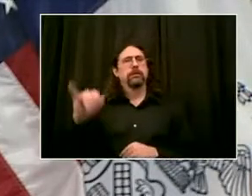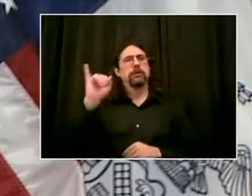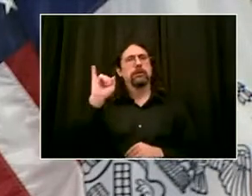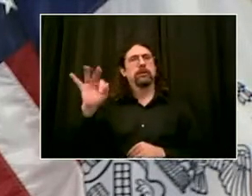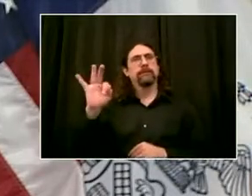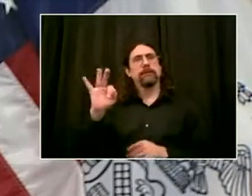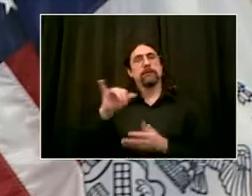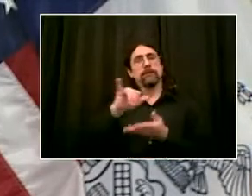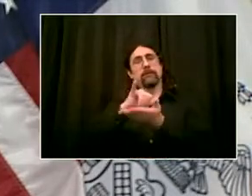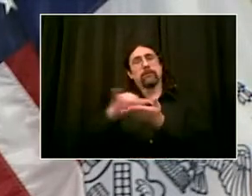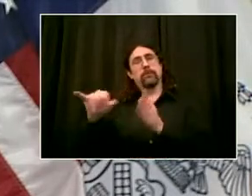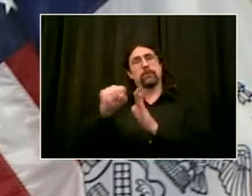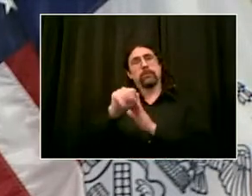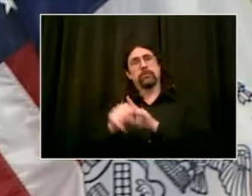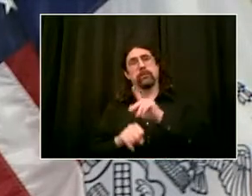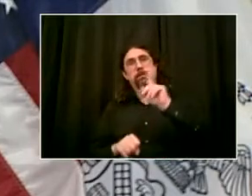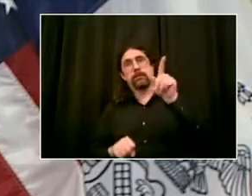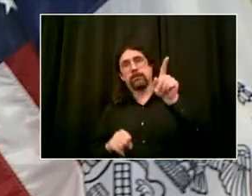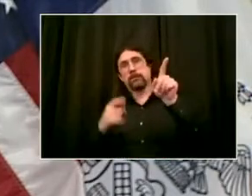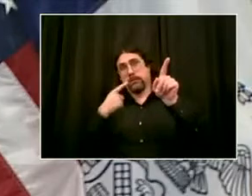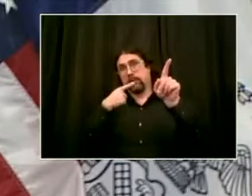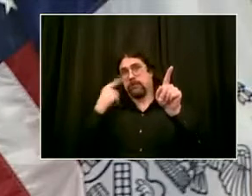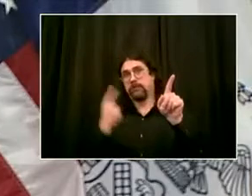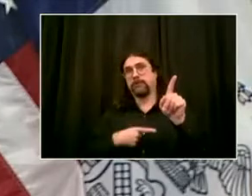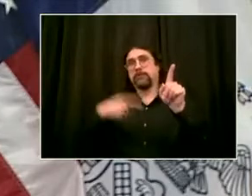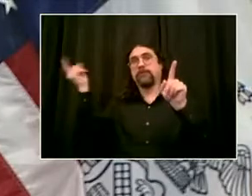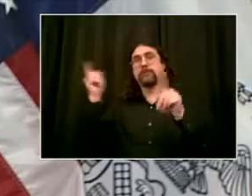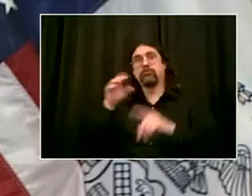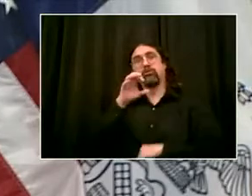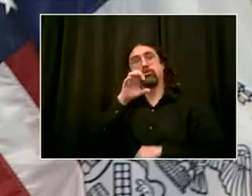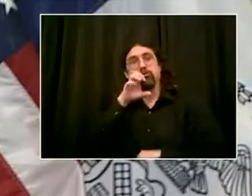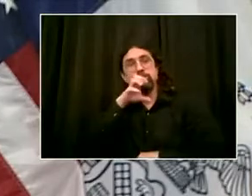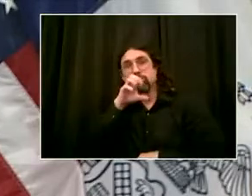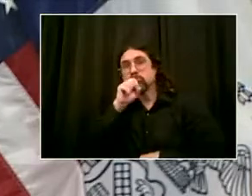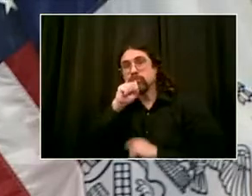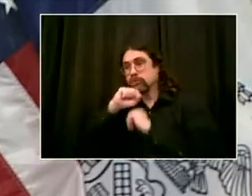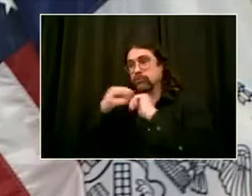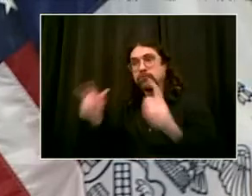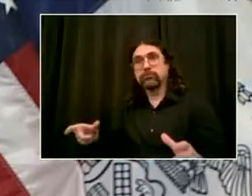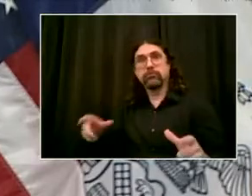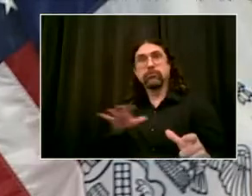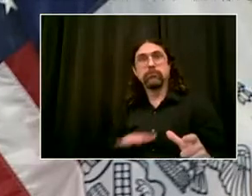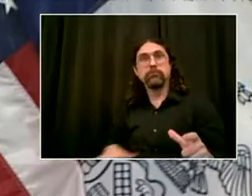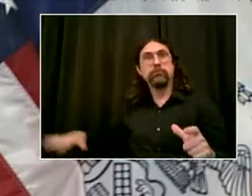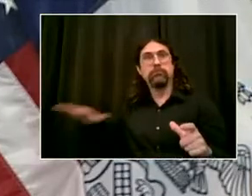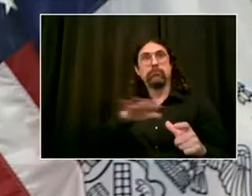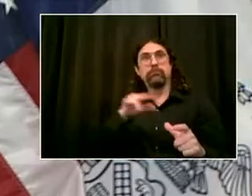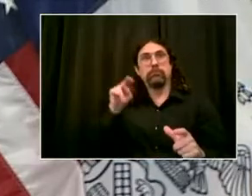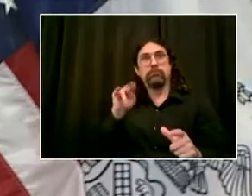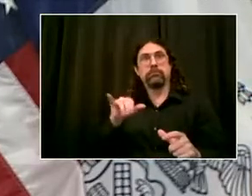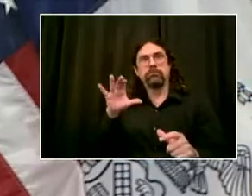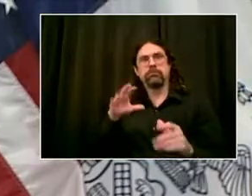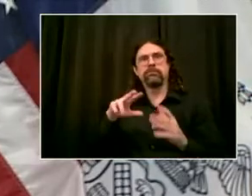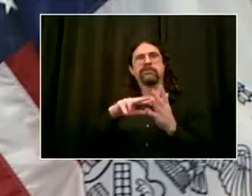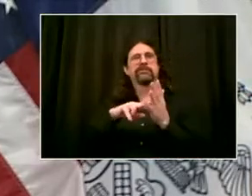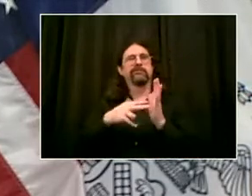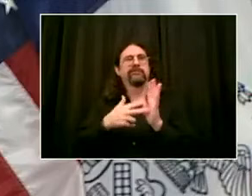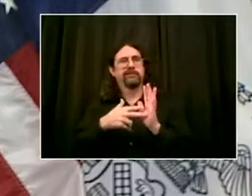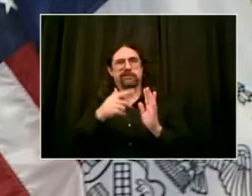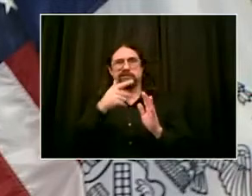point but you are it seems looking you're looking at ways to reopen with increased testing why can't the city start taking those